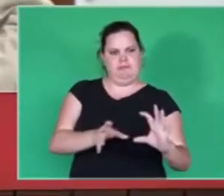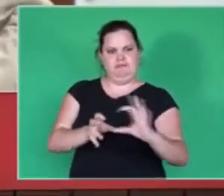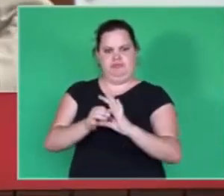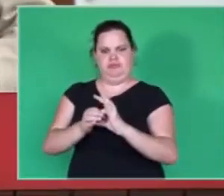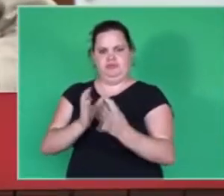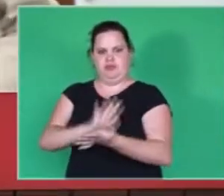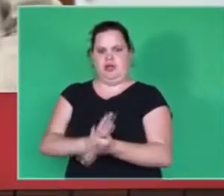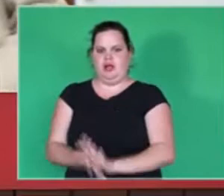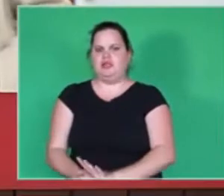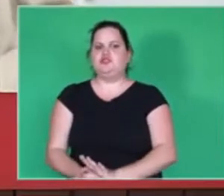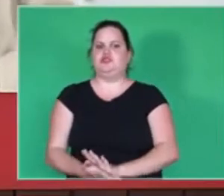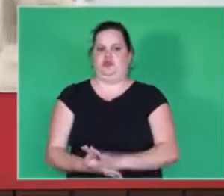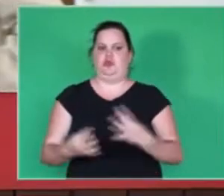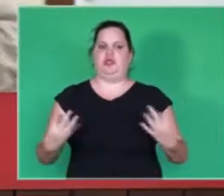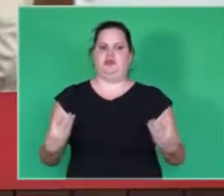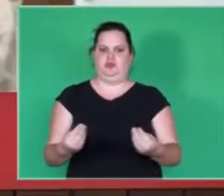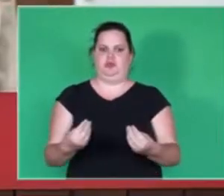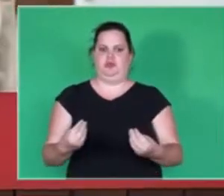there.